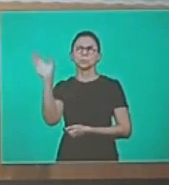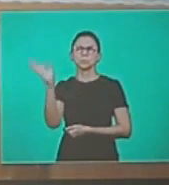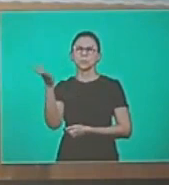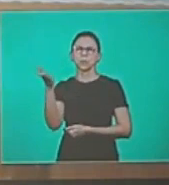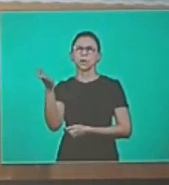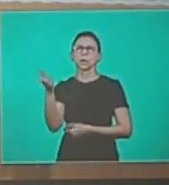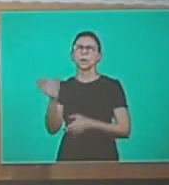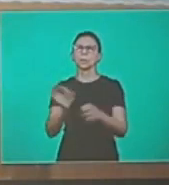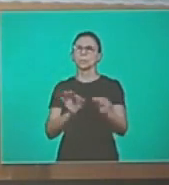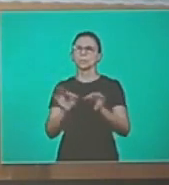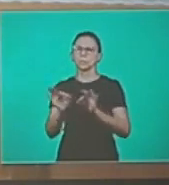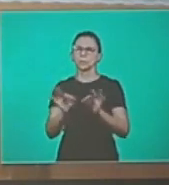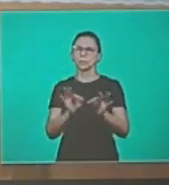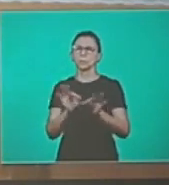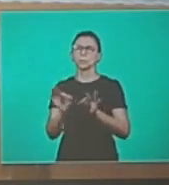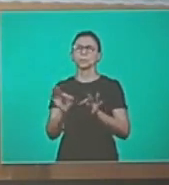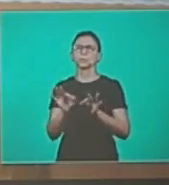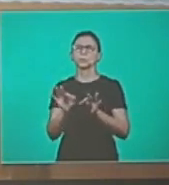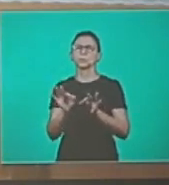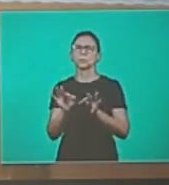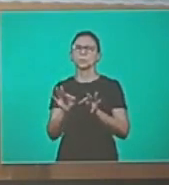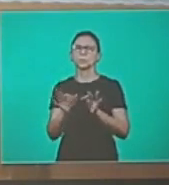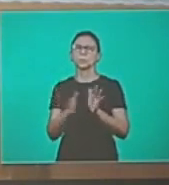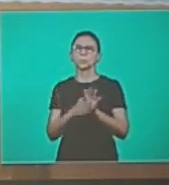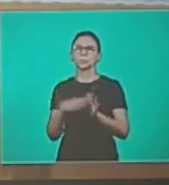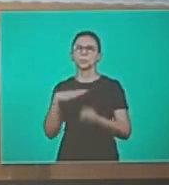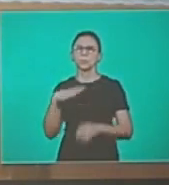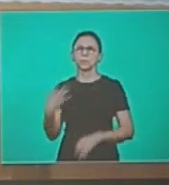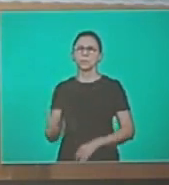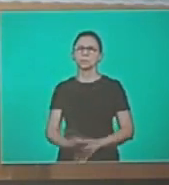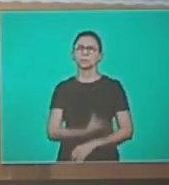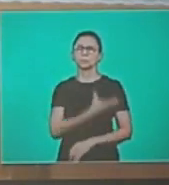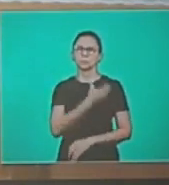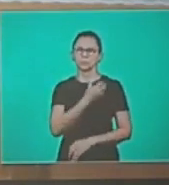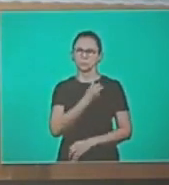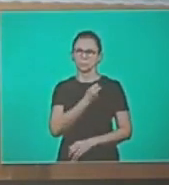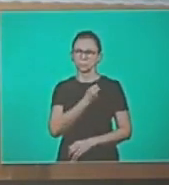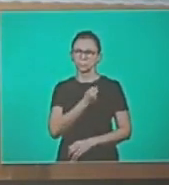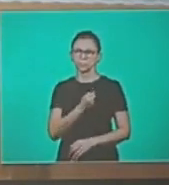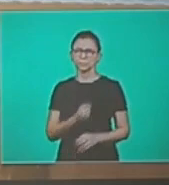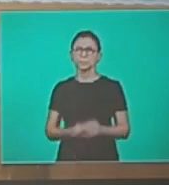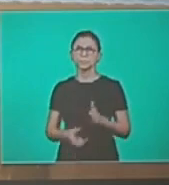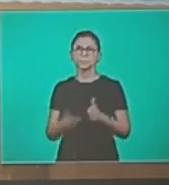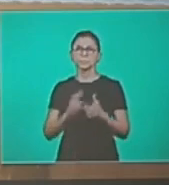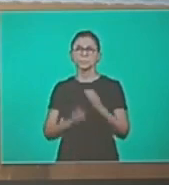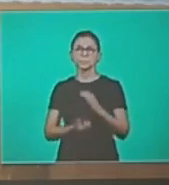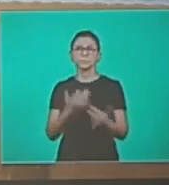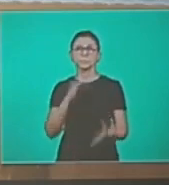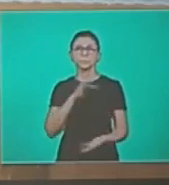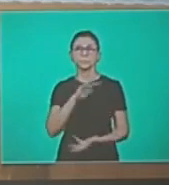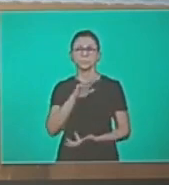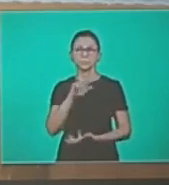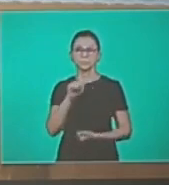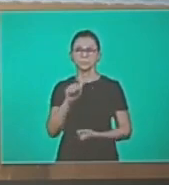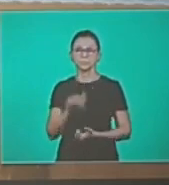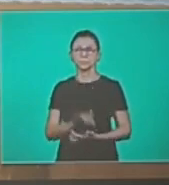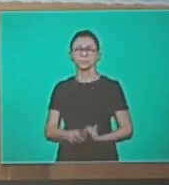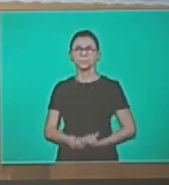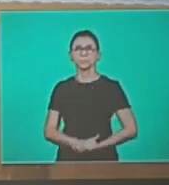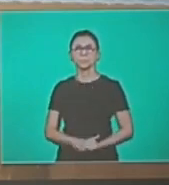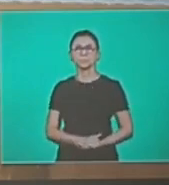So the project, the eternal project, already exists since eternity.